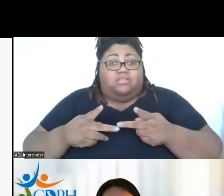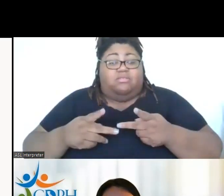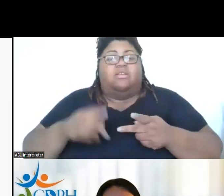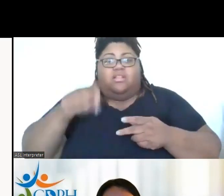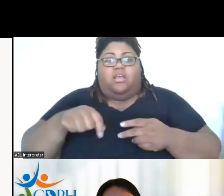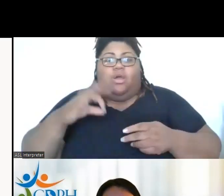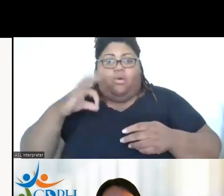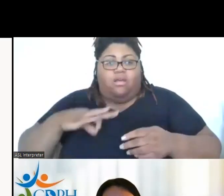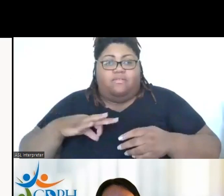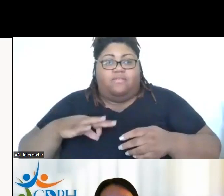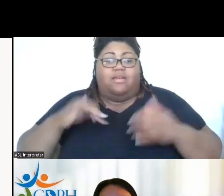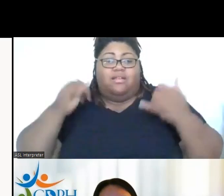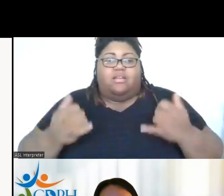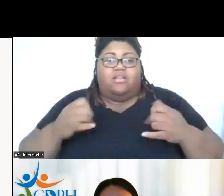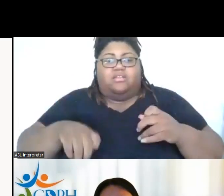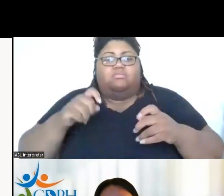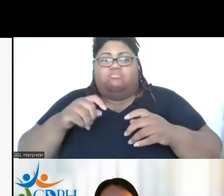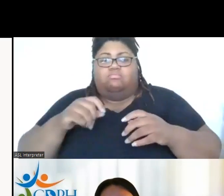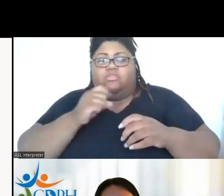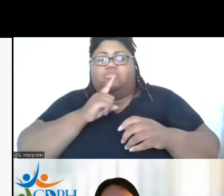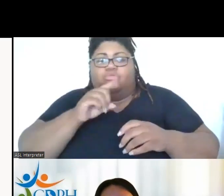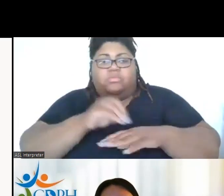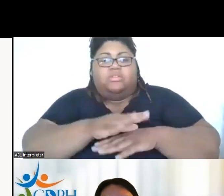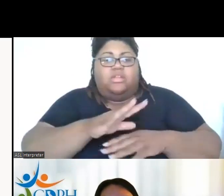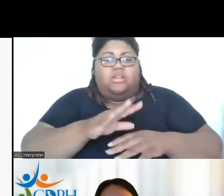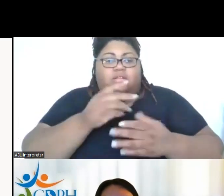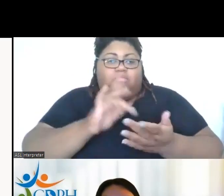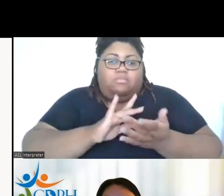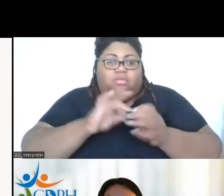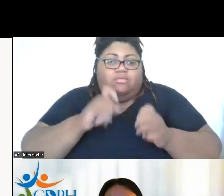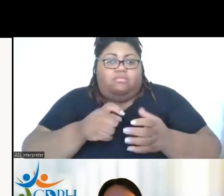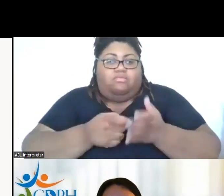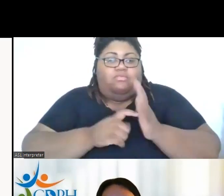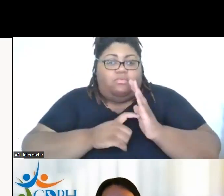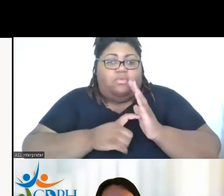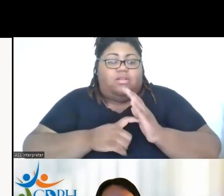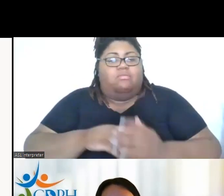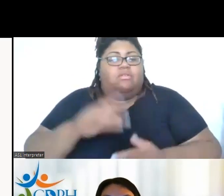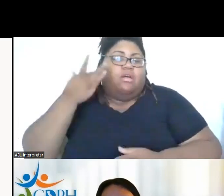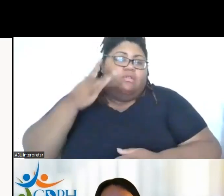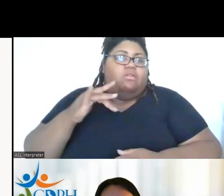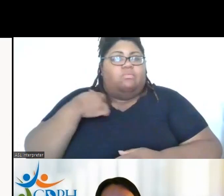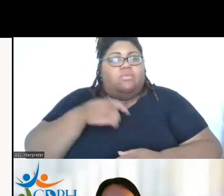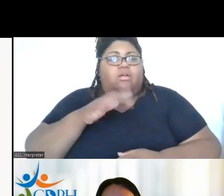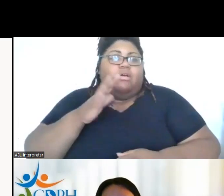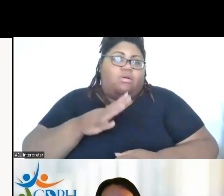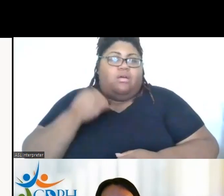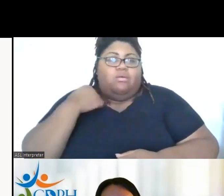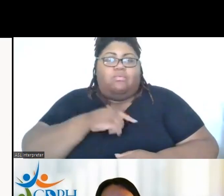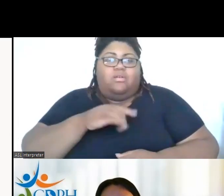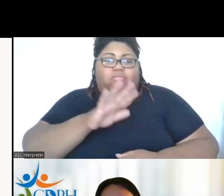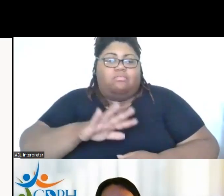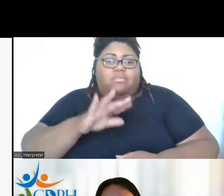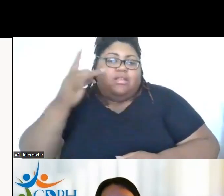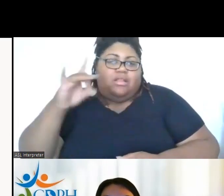navigating drug-drug interactions. And you can see that California, we do okay. We could do better. We're rank 18 in terms of